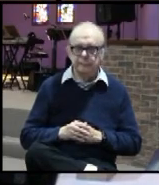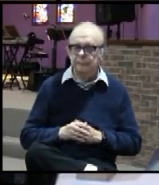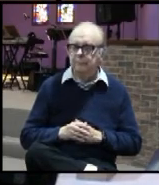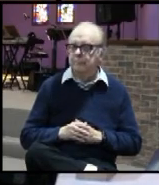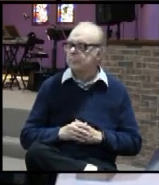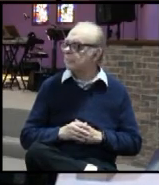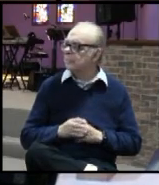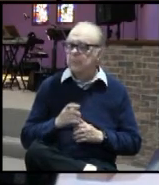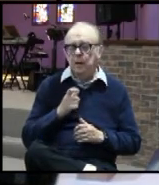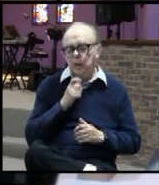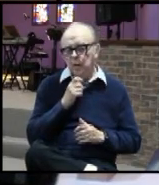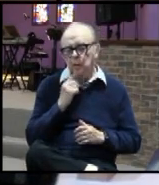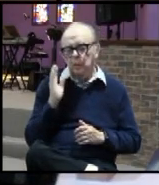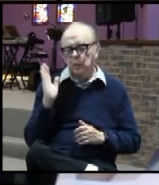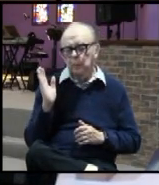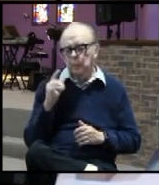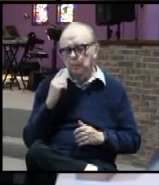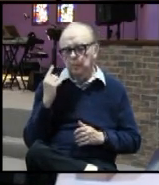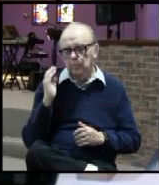Who will always